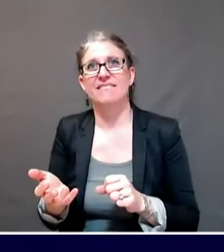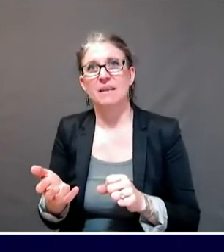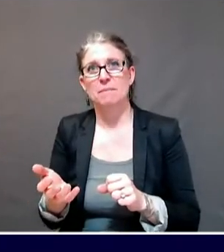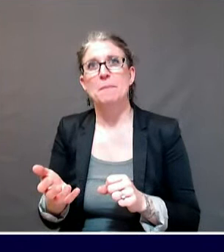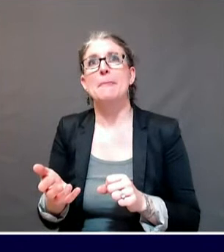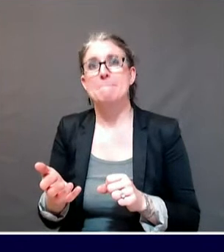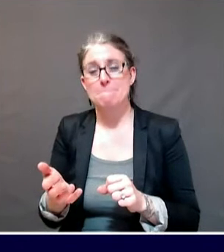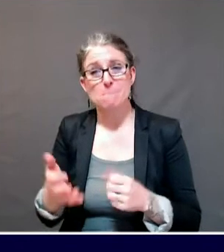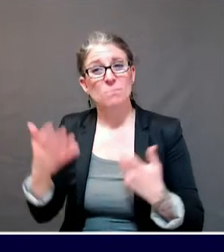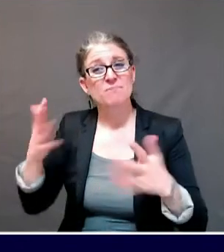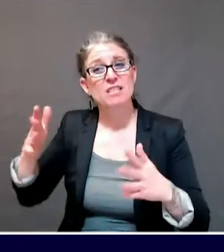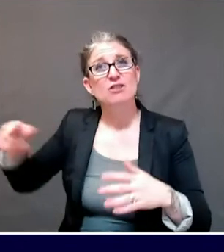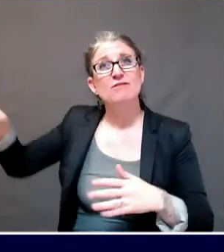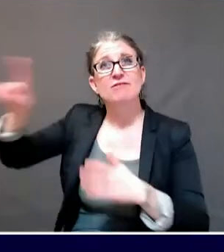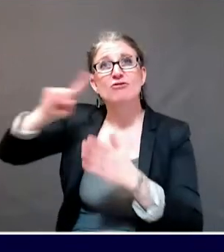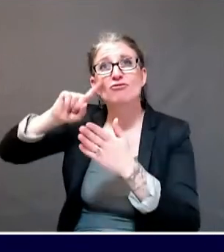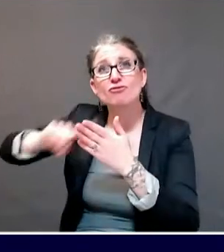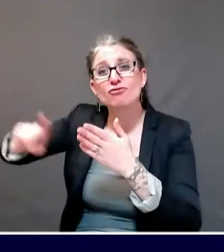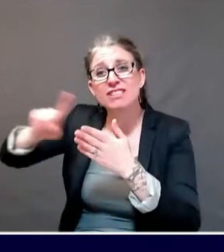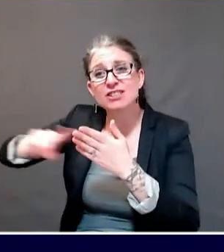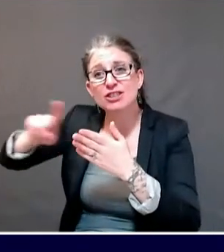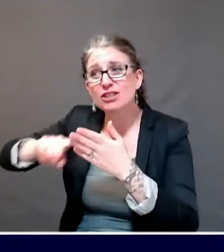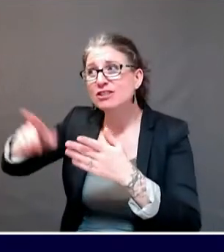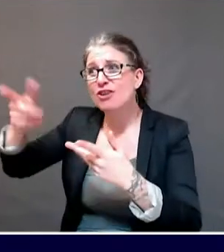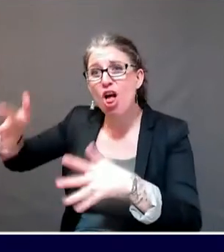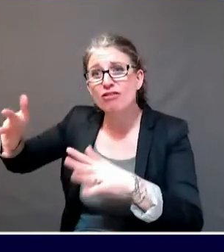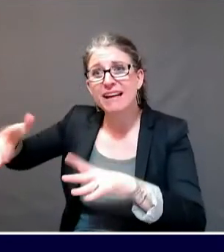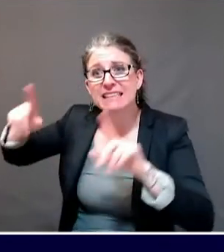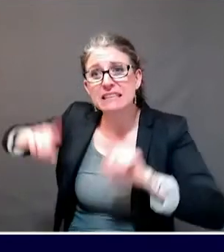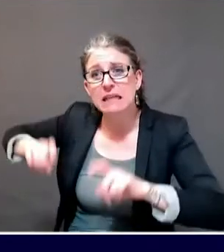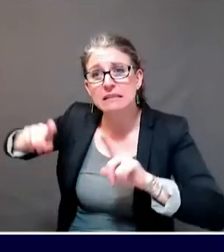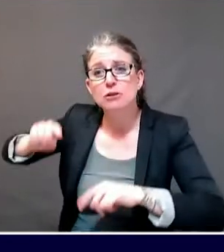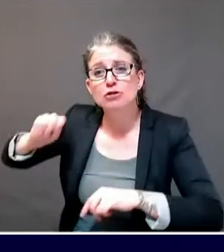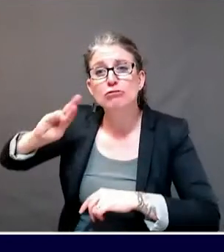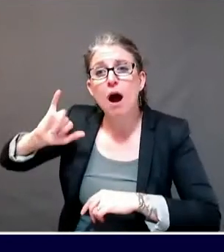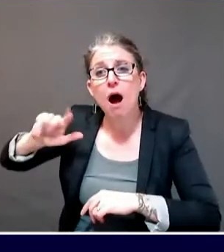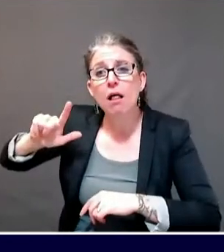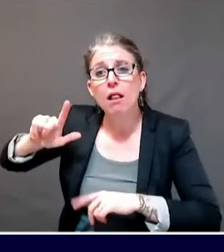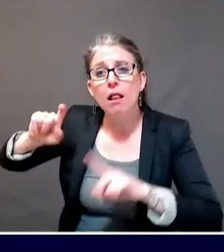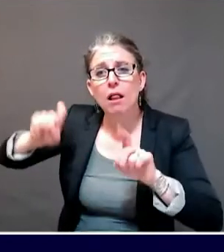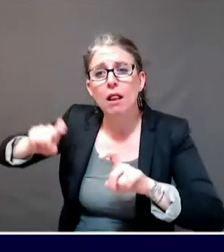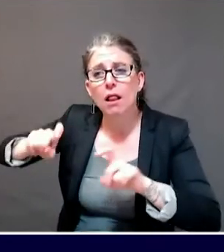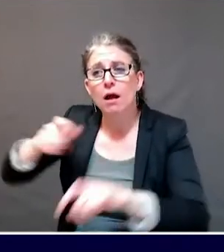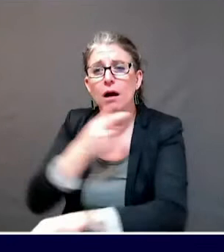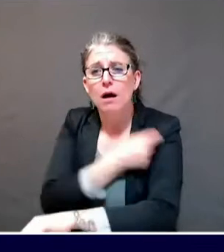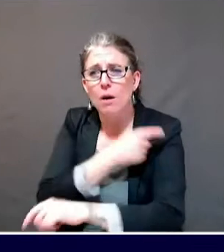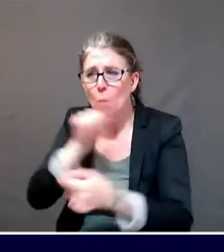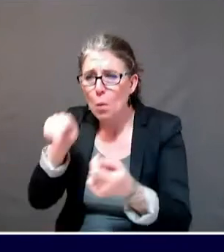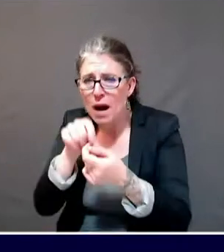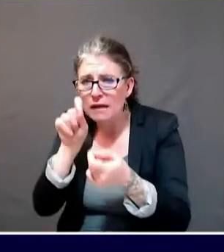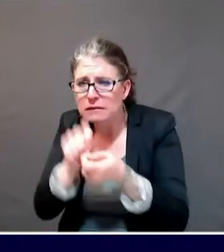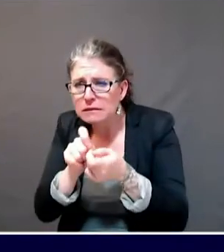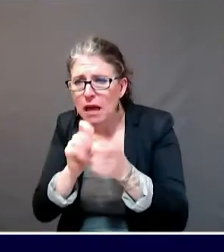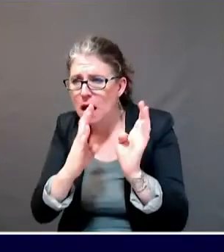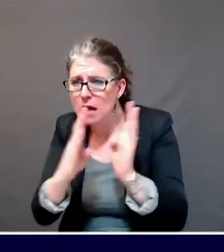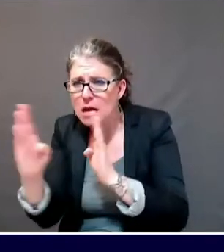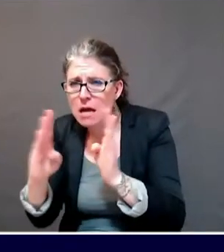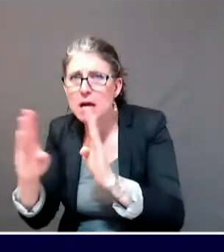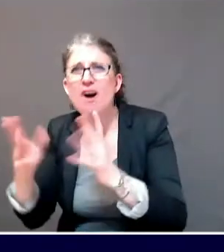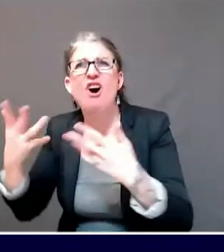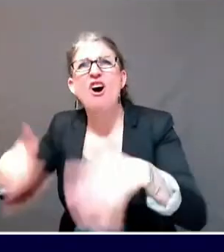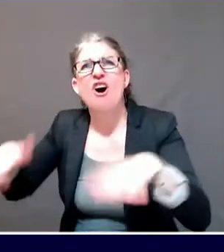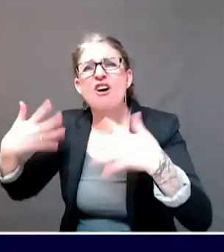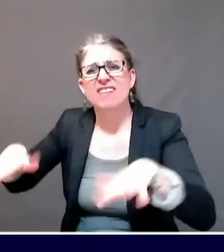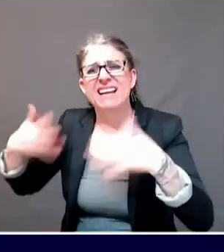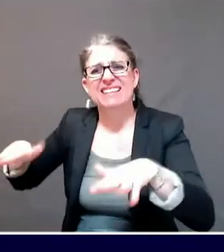don't really know what the longevity of protection is. And if that longevity of protection is not what we want it to be, if it's not, for